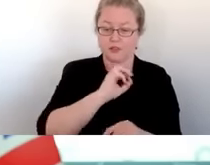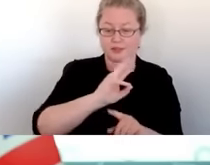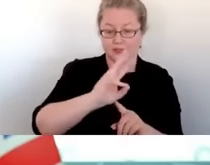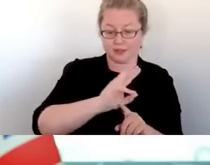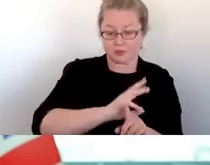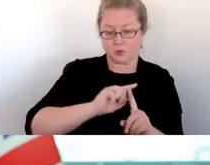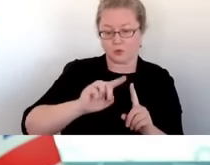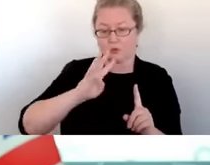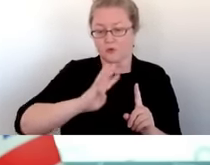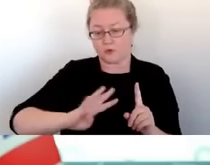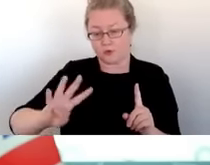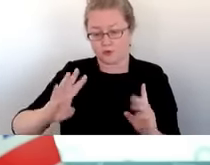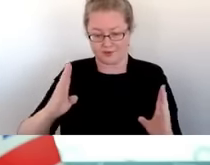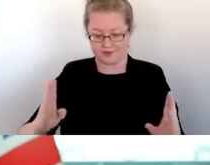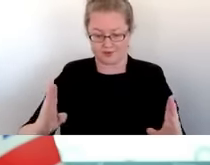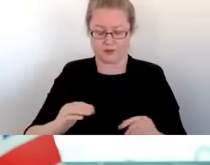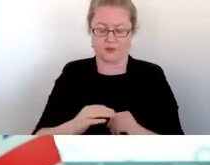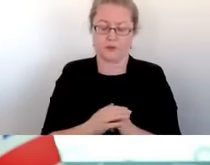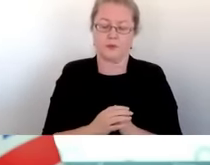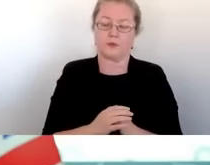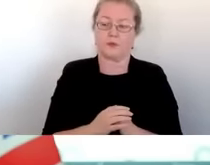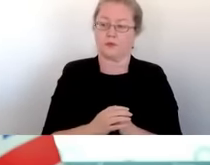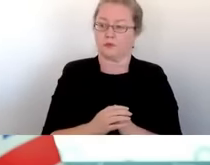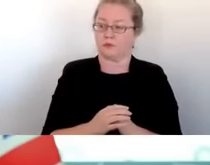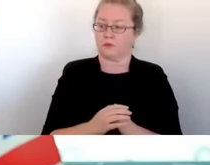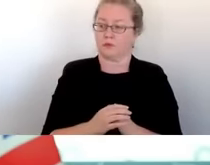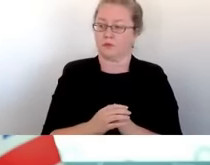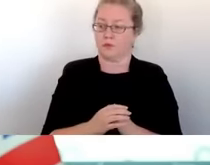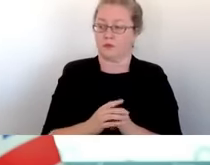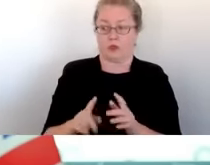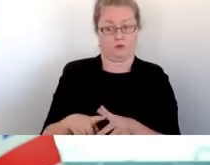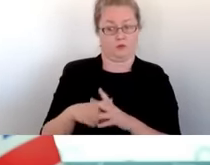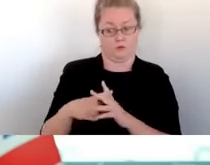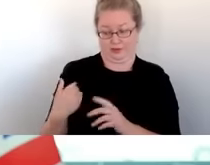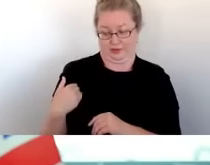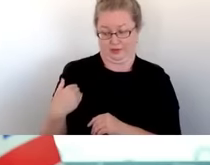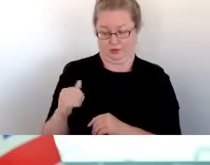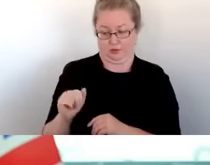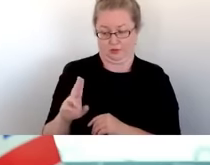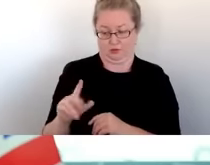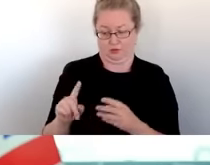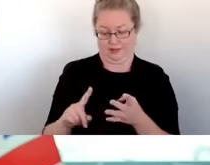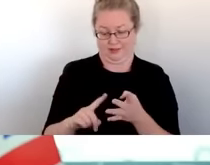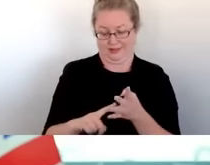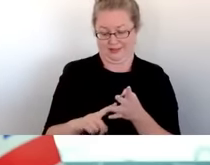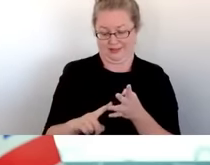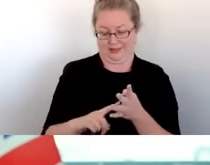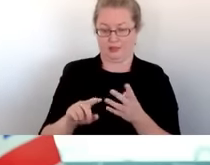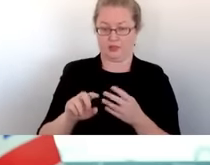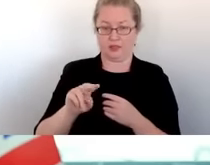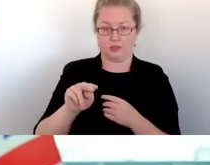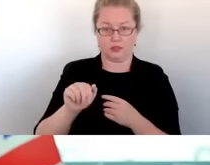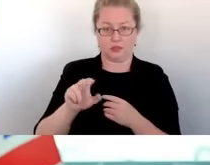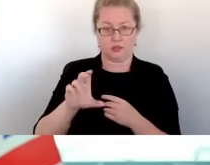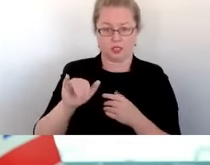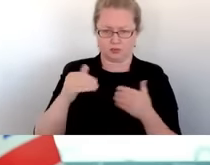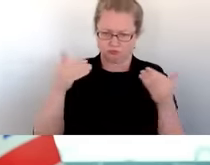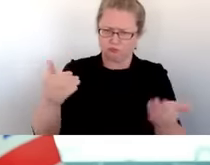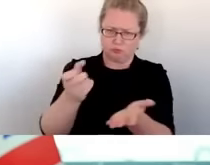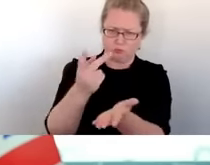months to 4 year vaccination program that was authorized in mid-August by NACI.